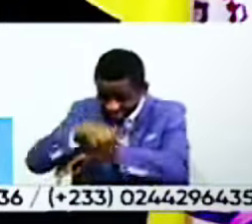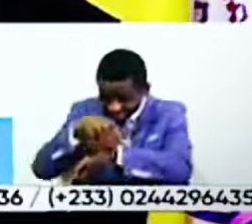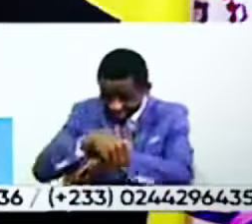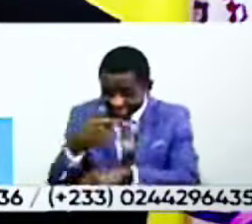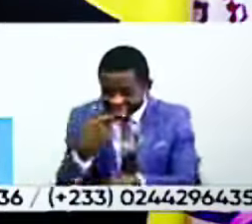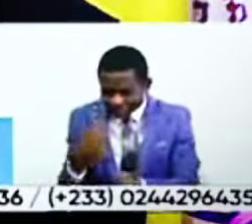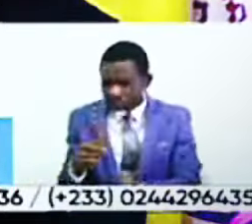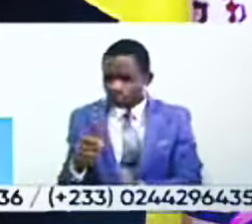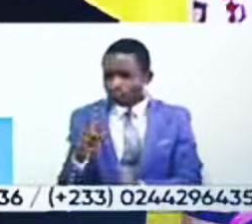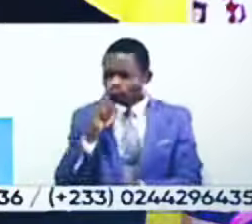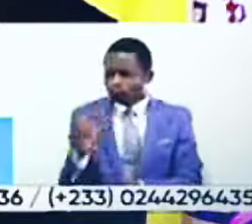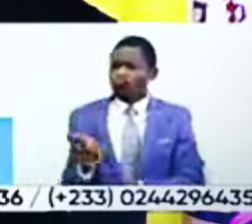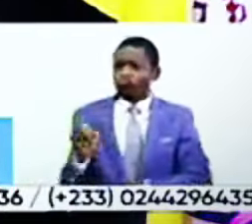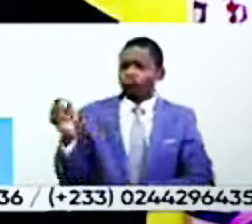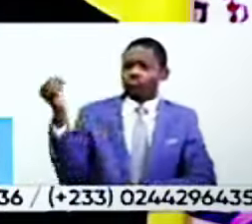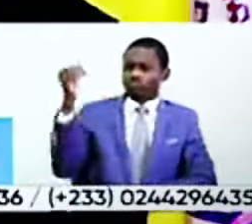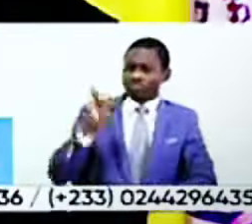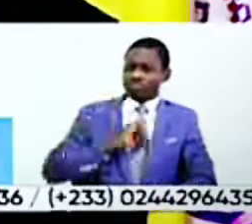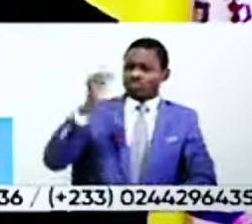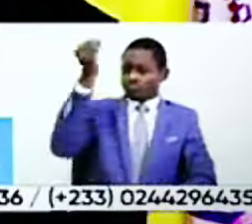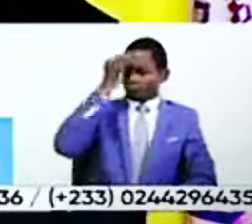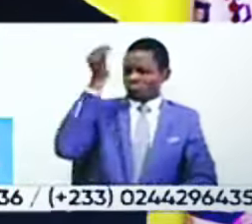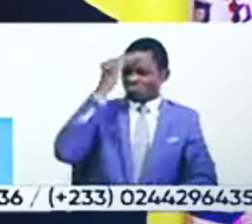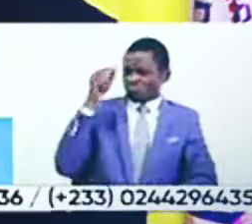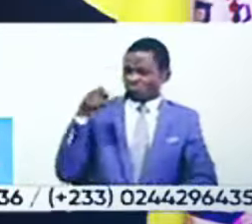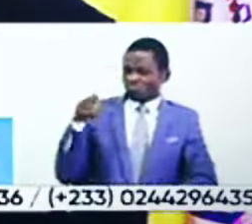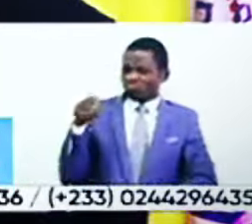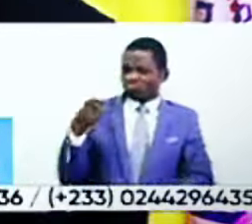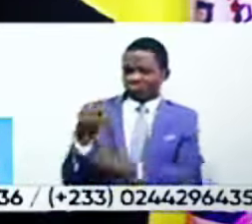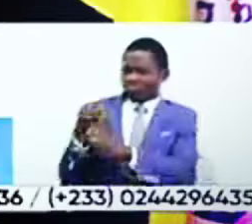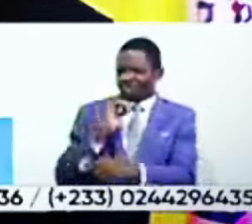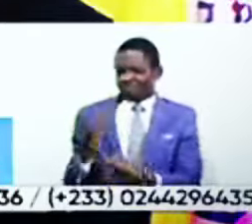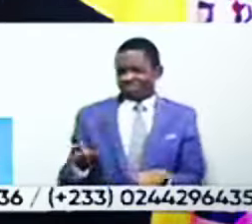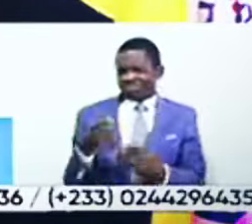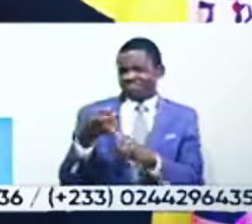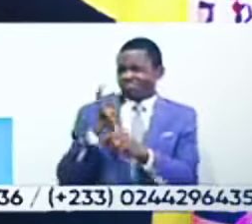Those of us who live here, you don't behave the way you do.